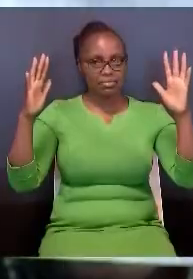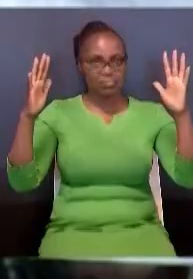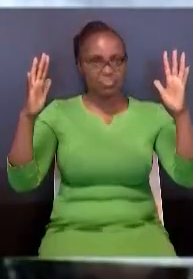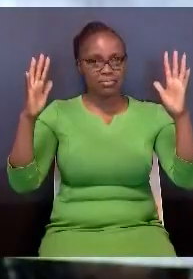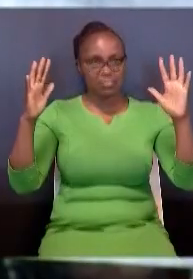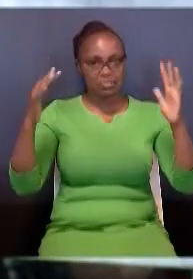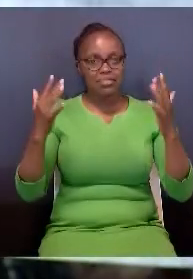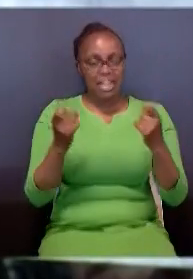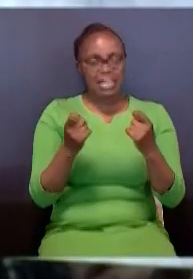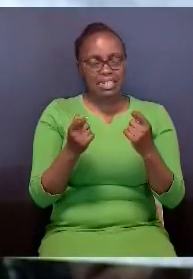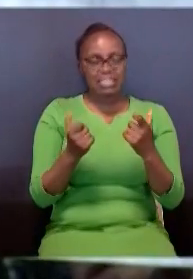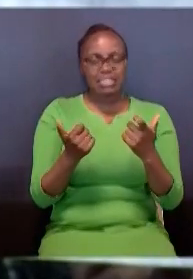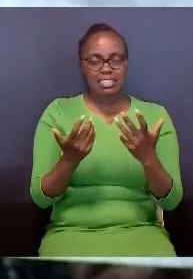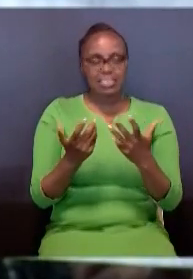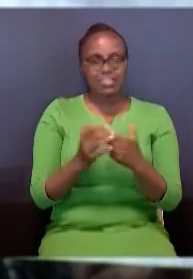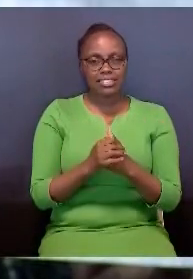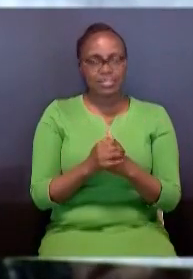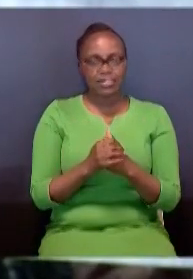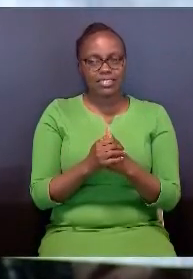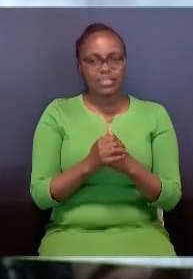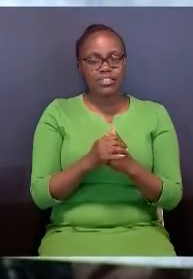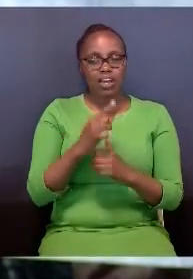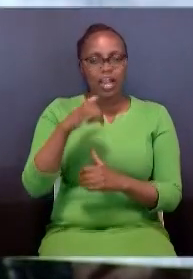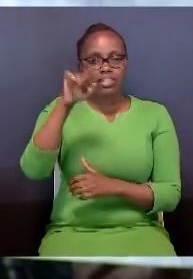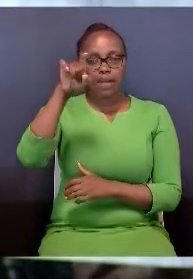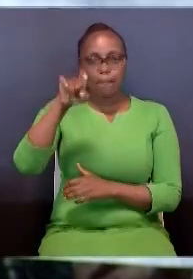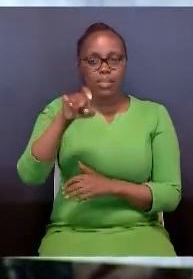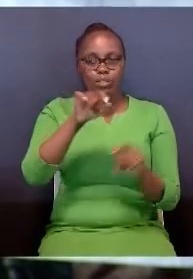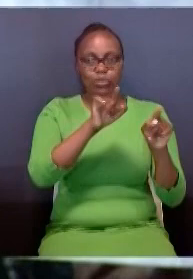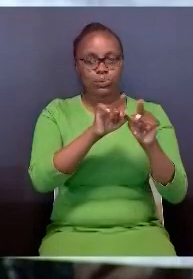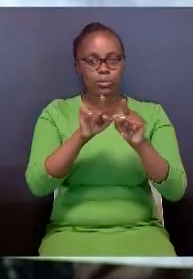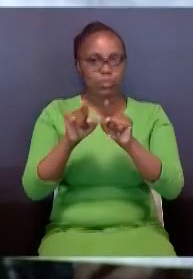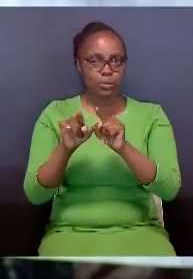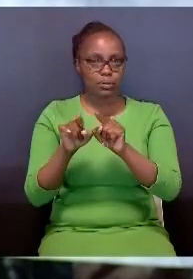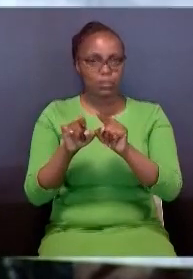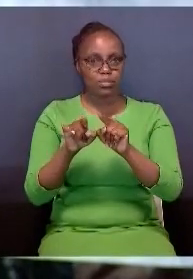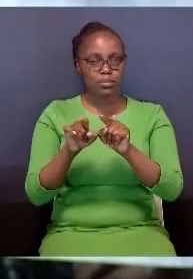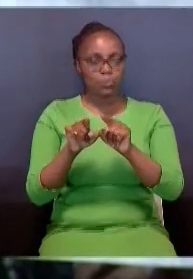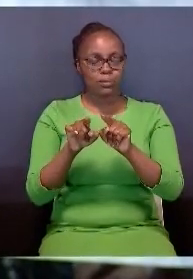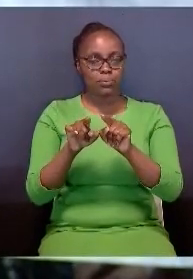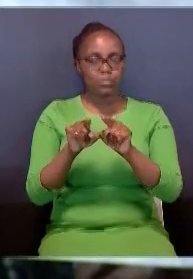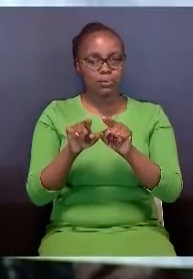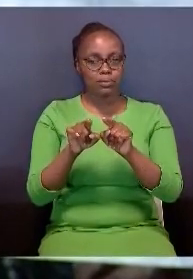At least, we must also,